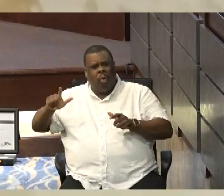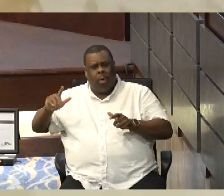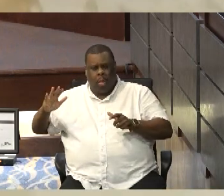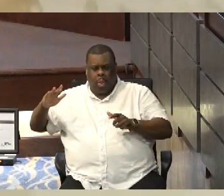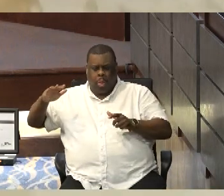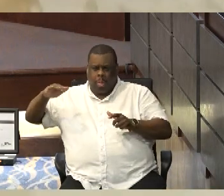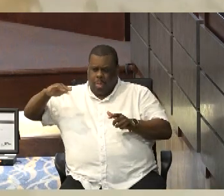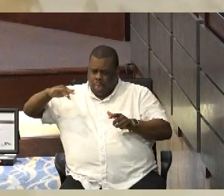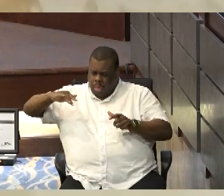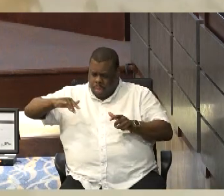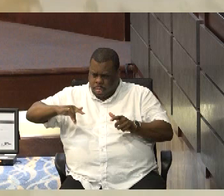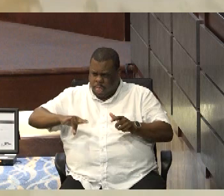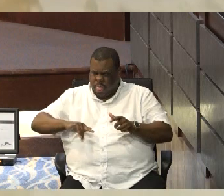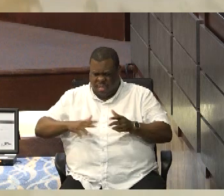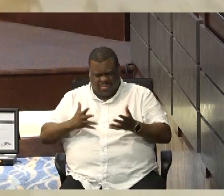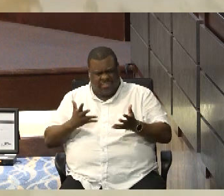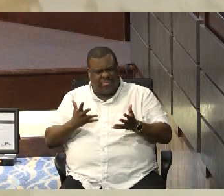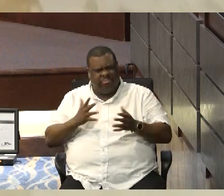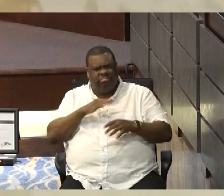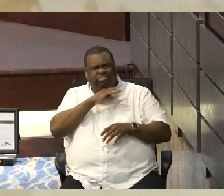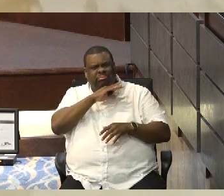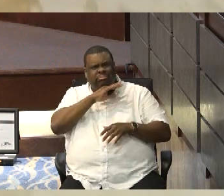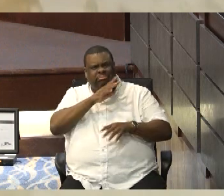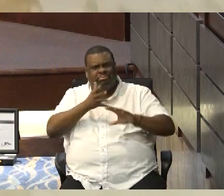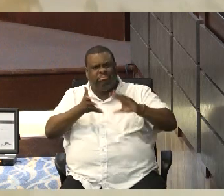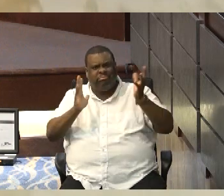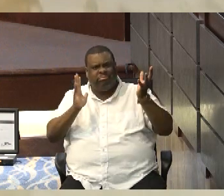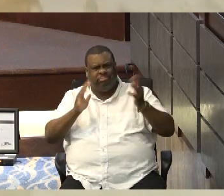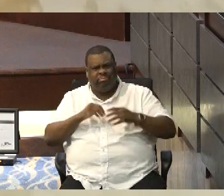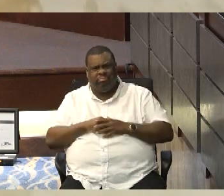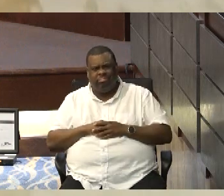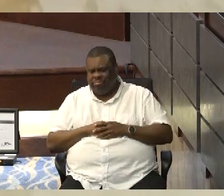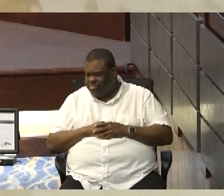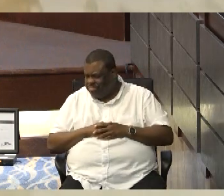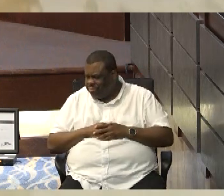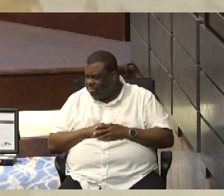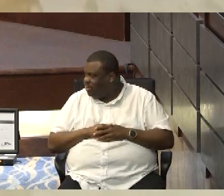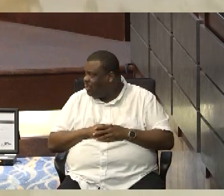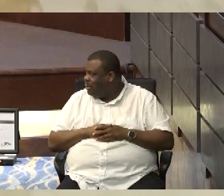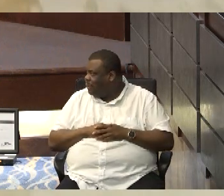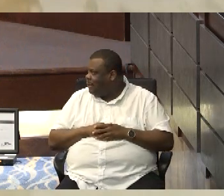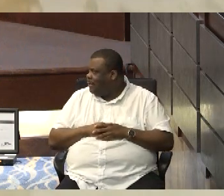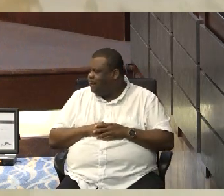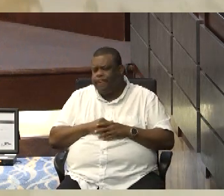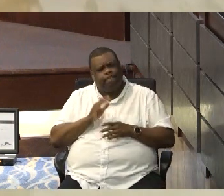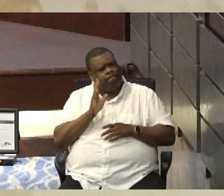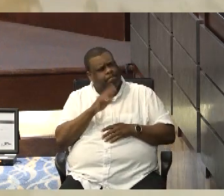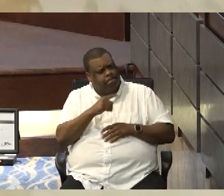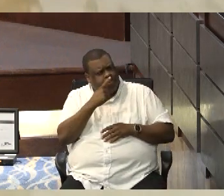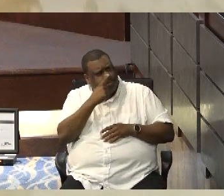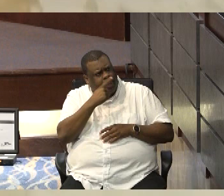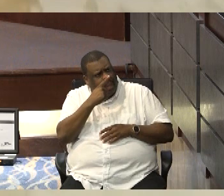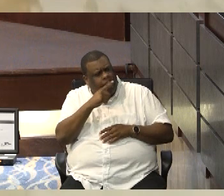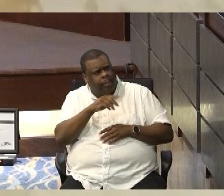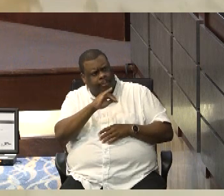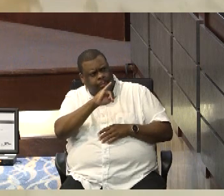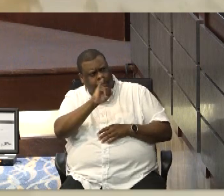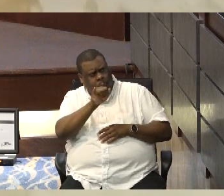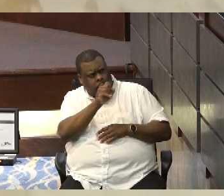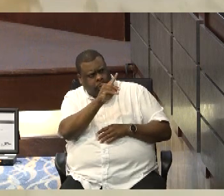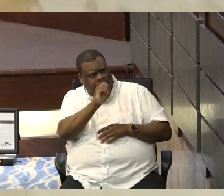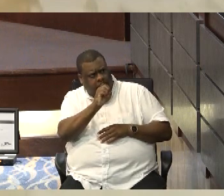And then if you don't have detention criteria, Jose, could we play these videos?